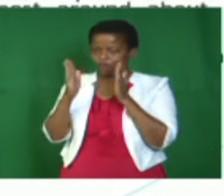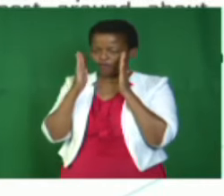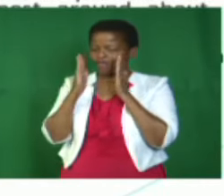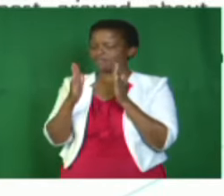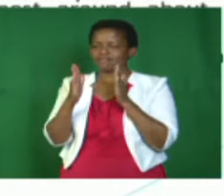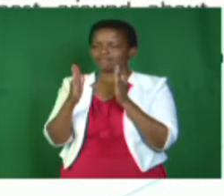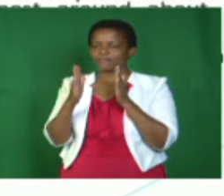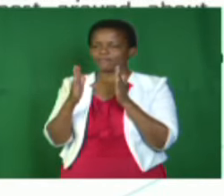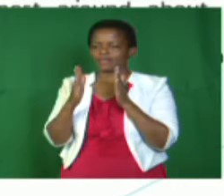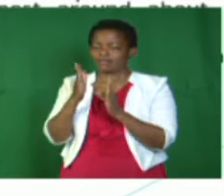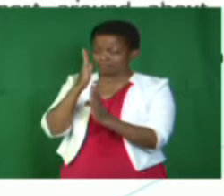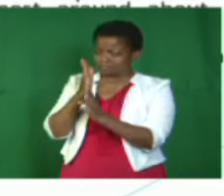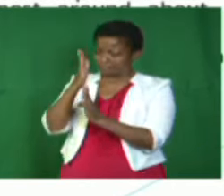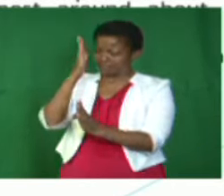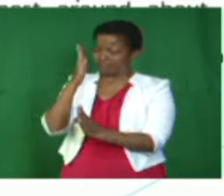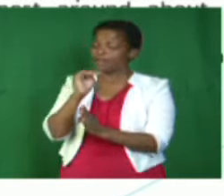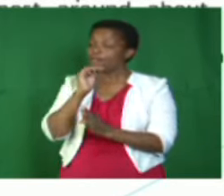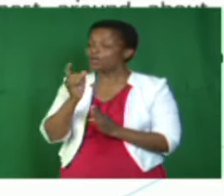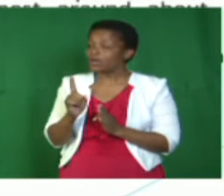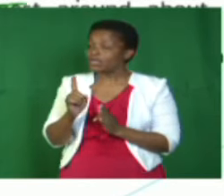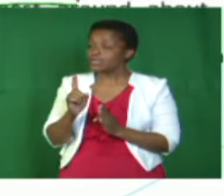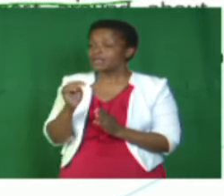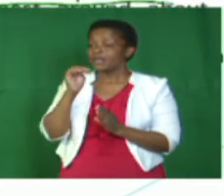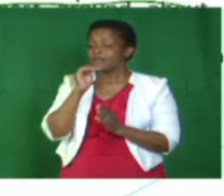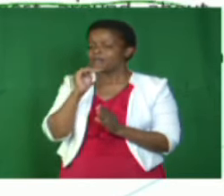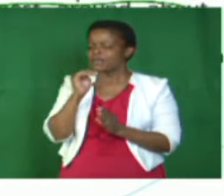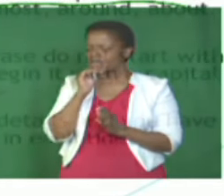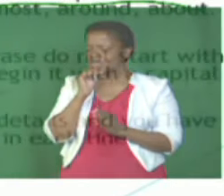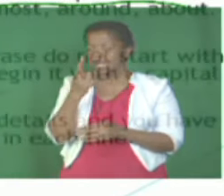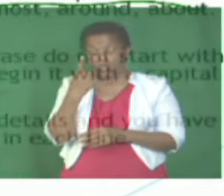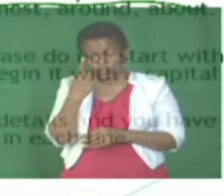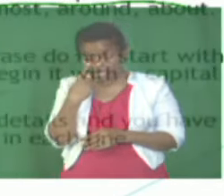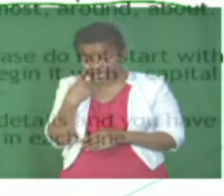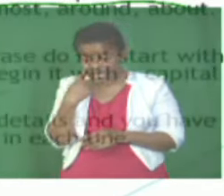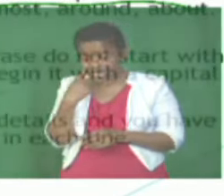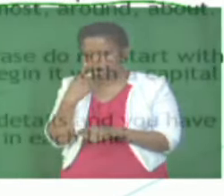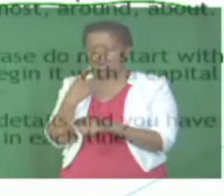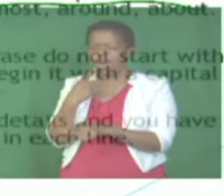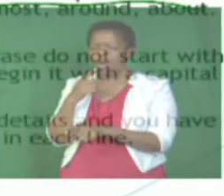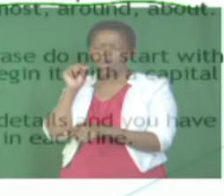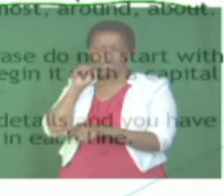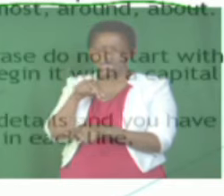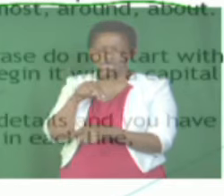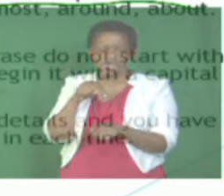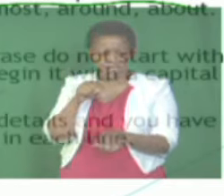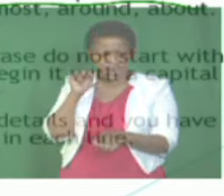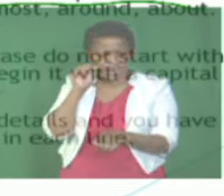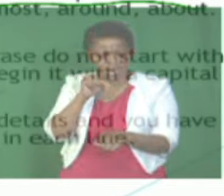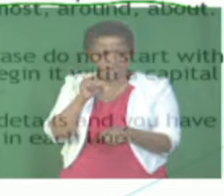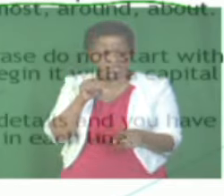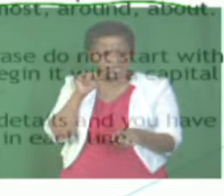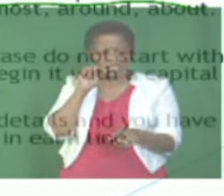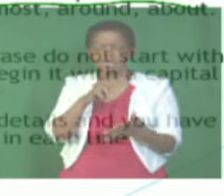I mean you also are supposed to make sure that you notice that these are the required parts of the